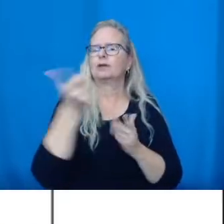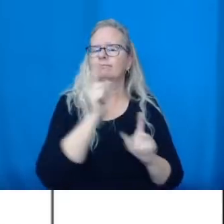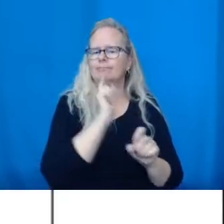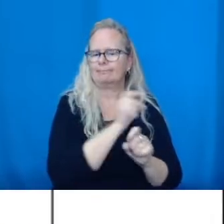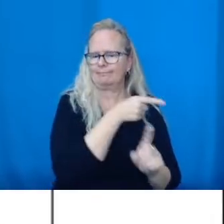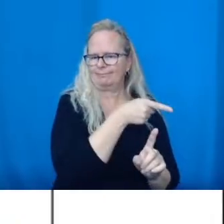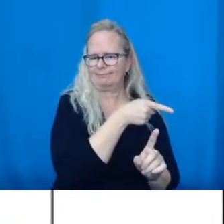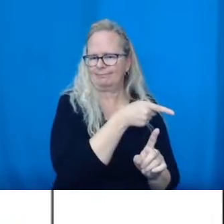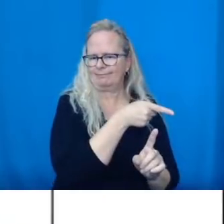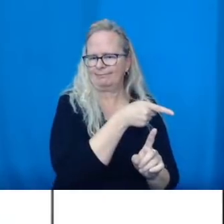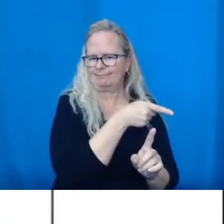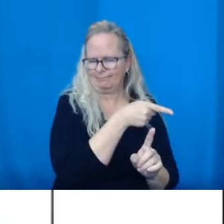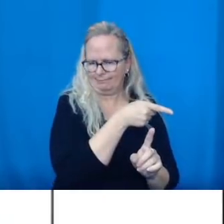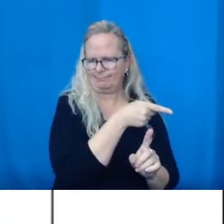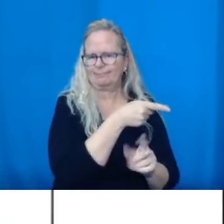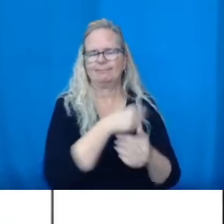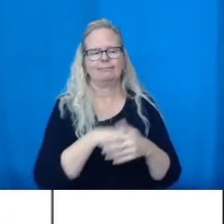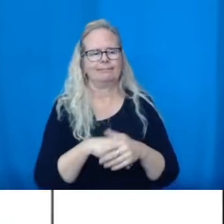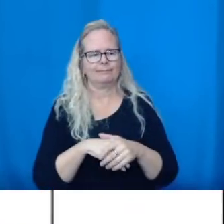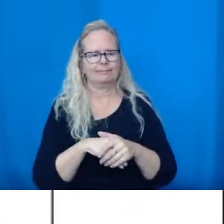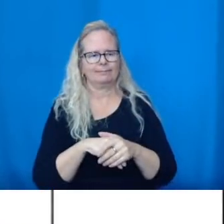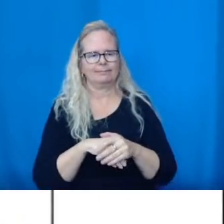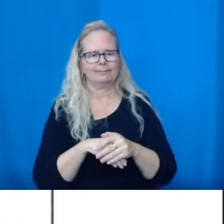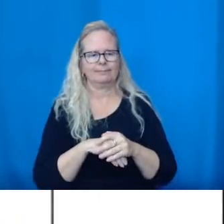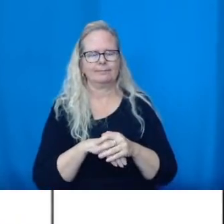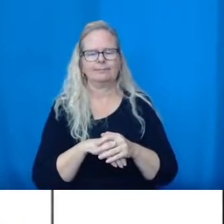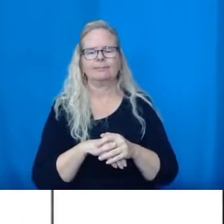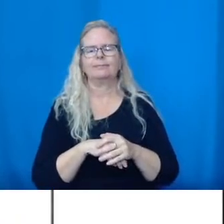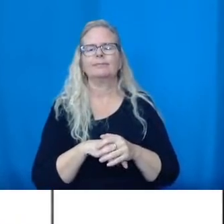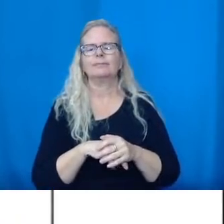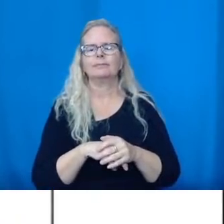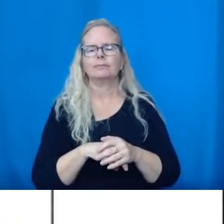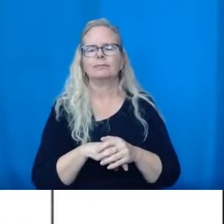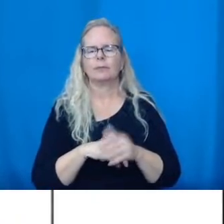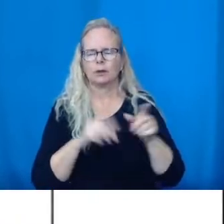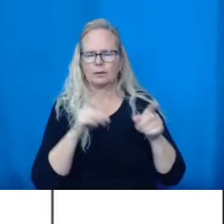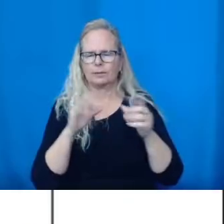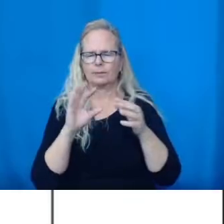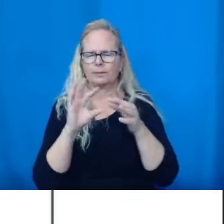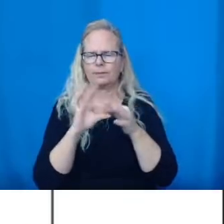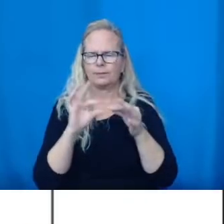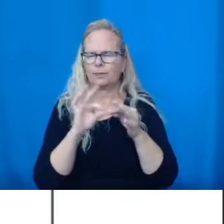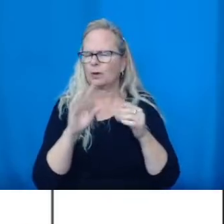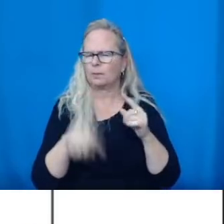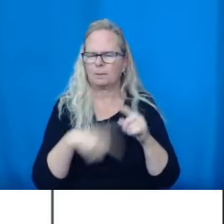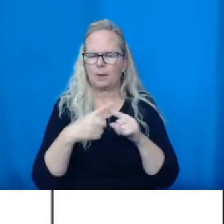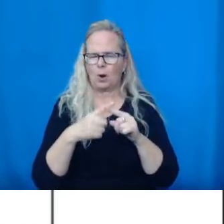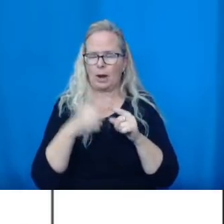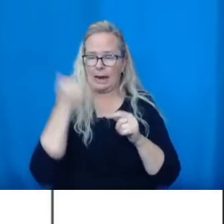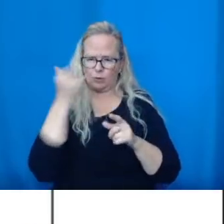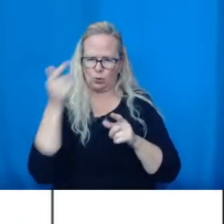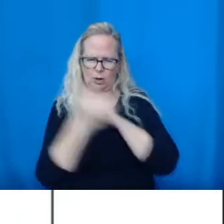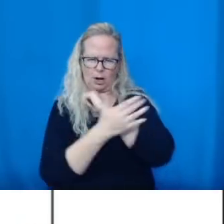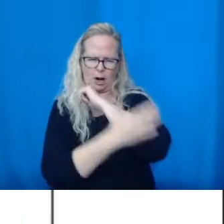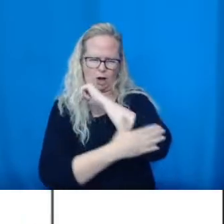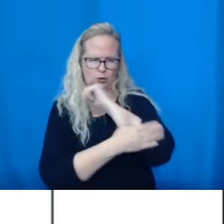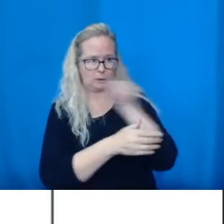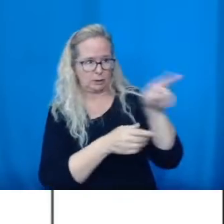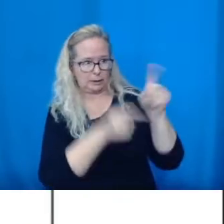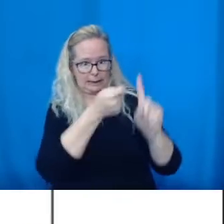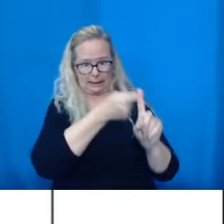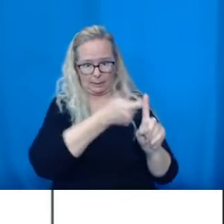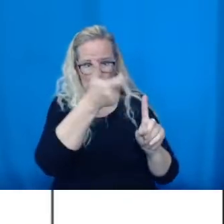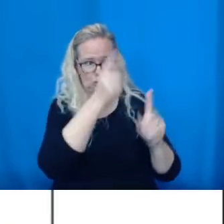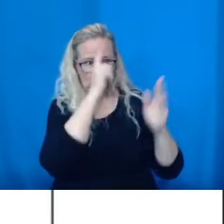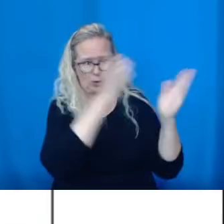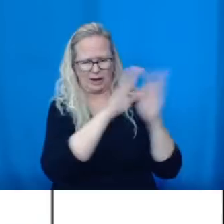countries do much better when they follow the elimination strategy. Their economy even is much better as well. So, and there's some